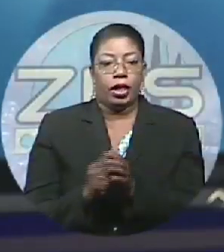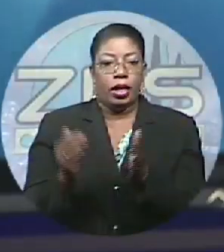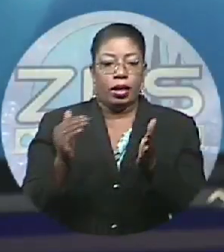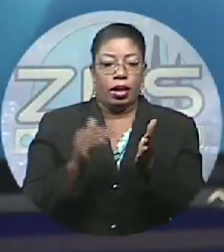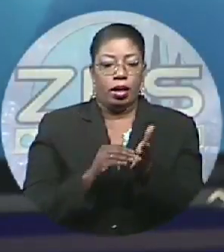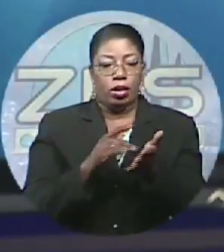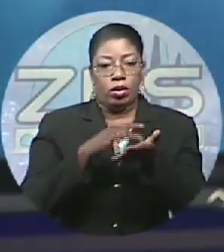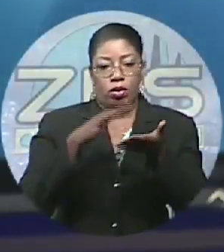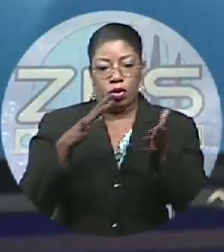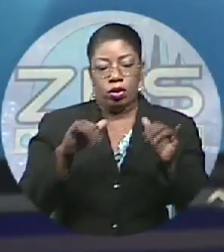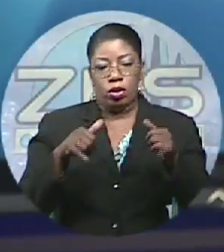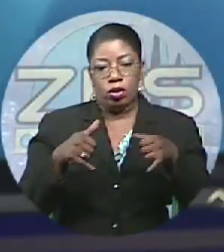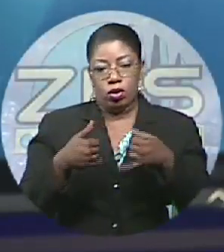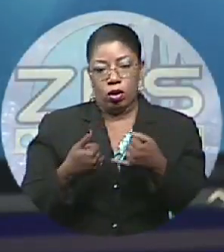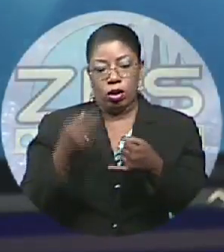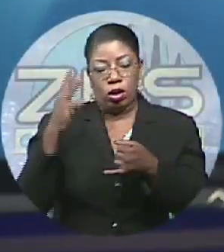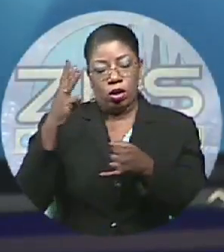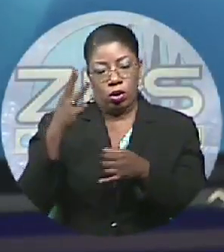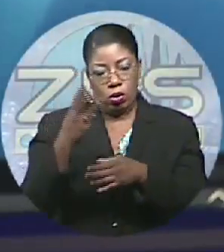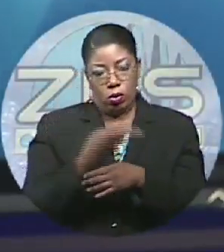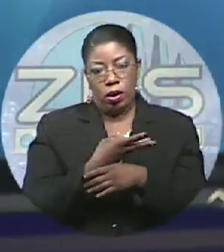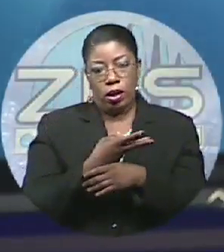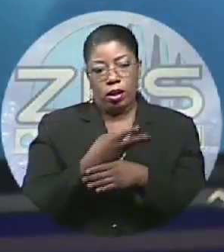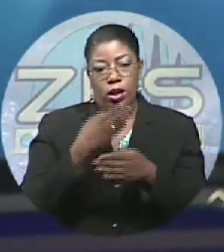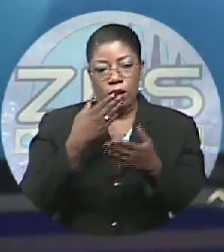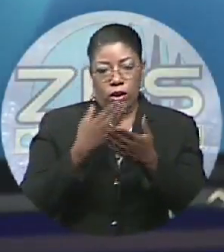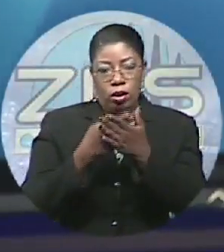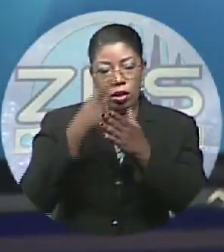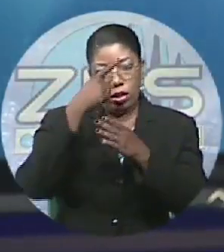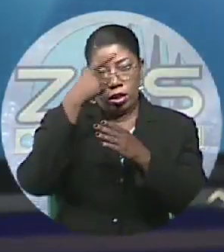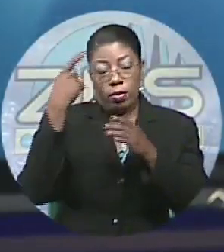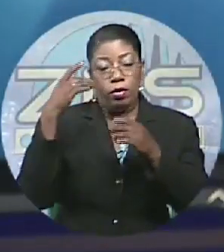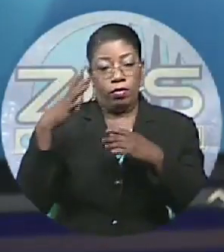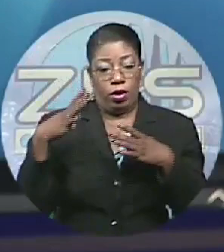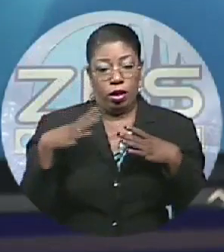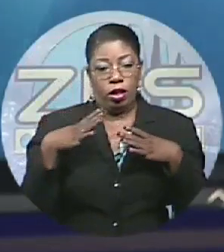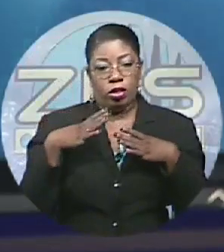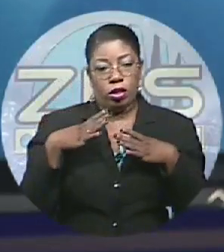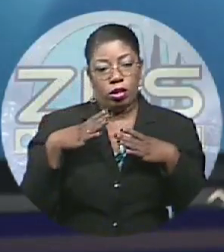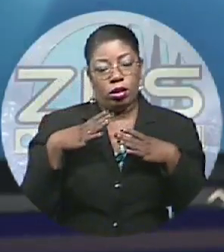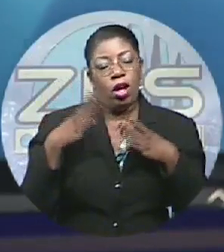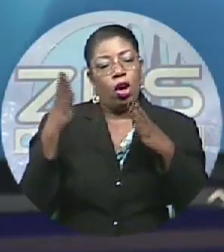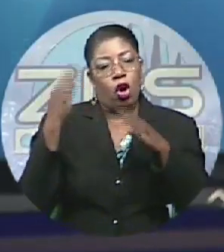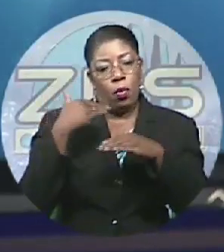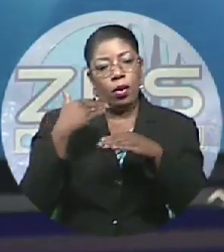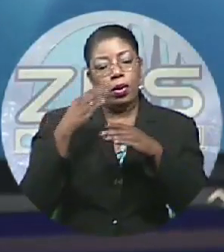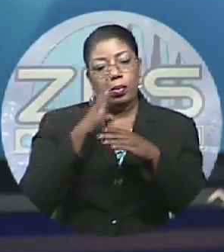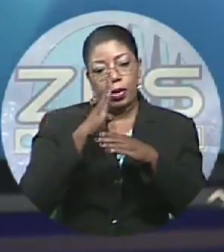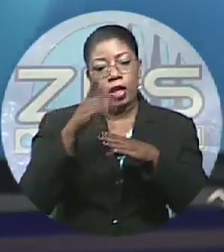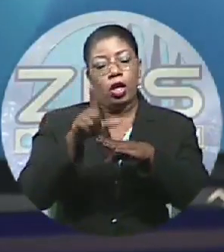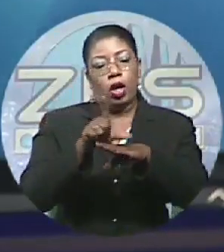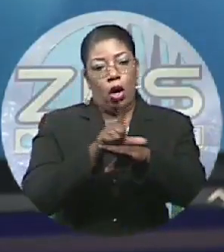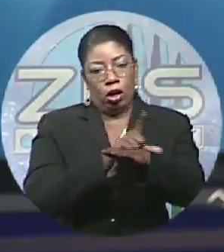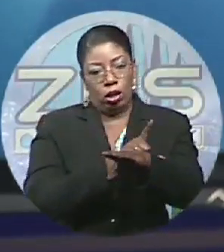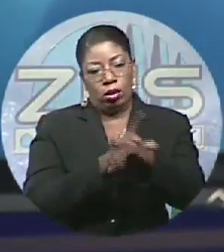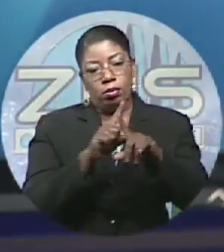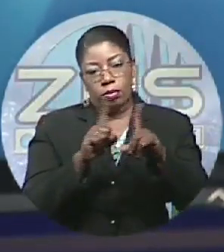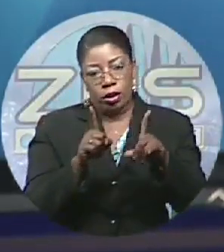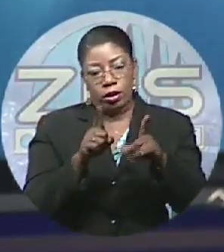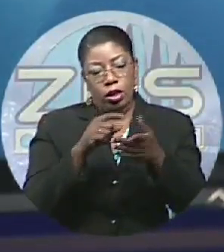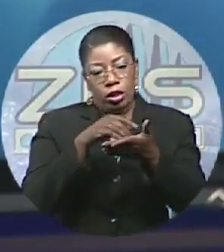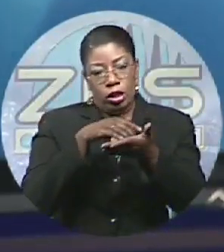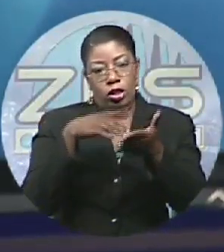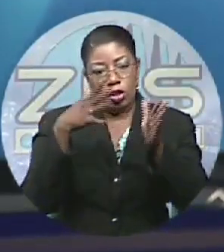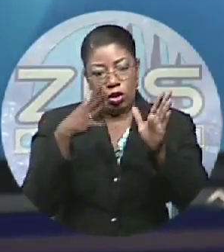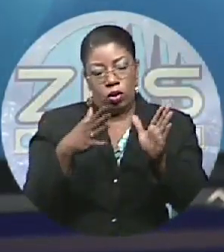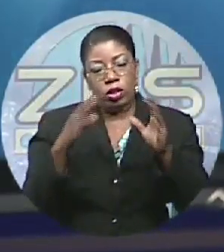Thousands of students are enjoying a well-deserved summer vacation, perhaps hoping it could last beyond September. But these students enjoy every minute of